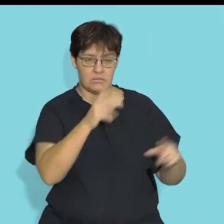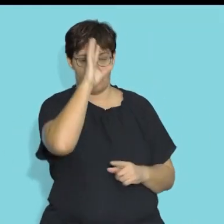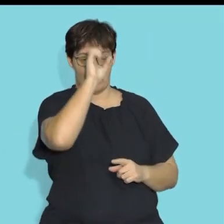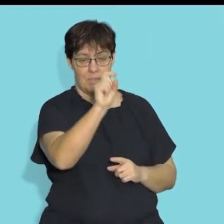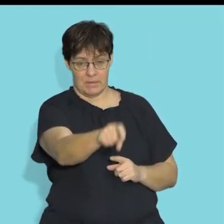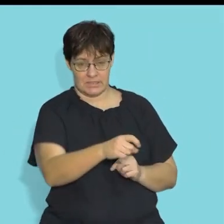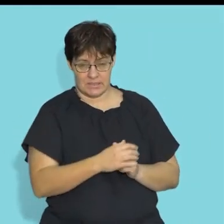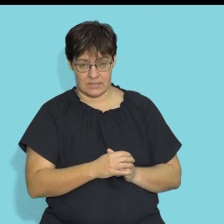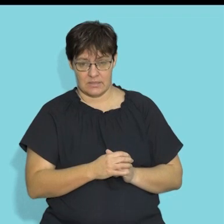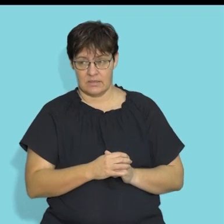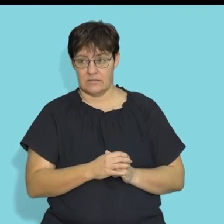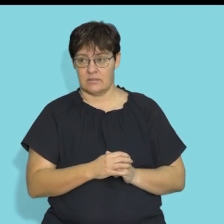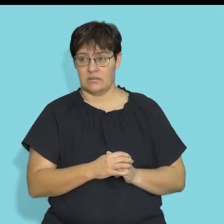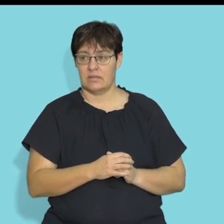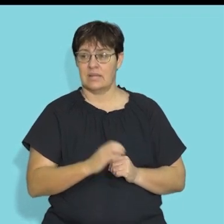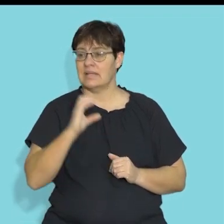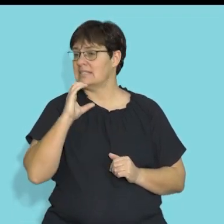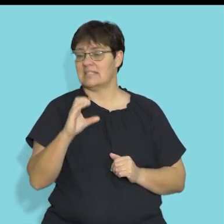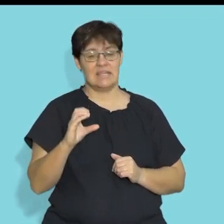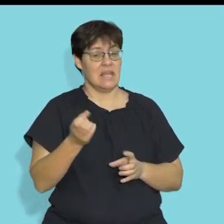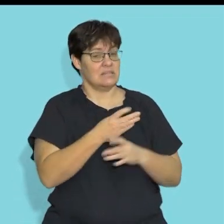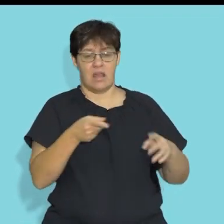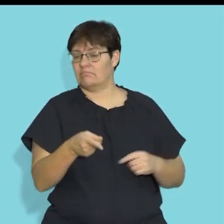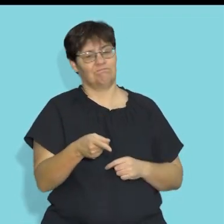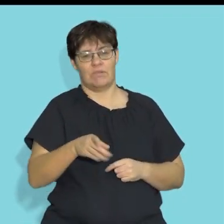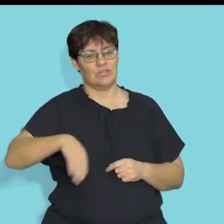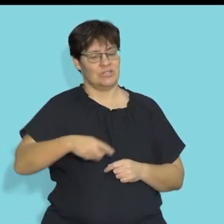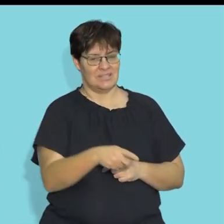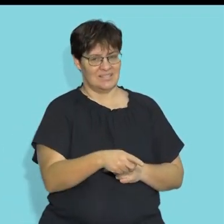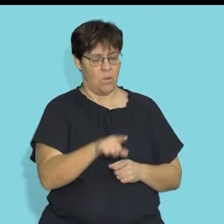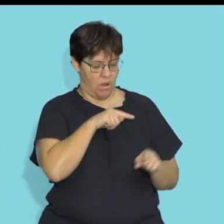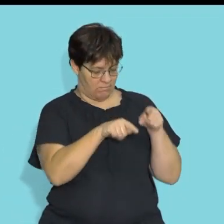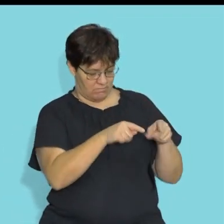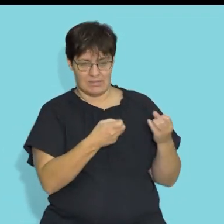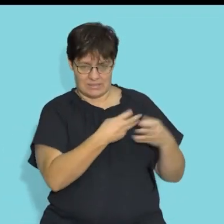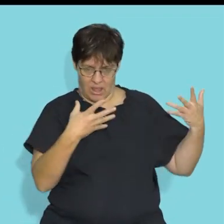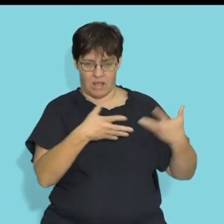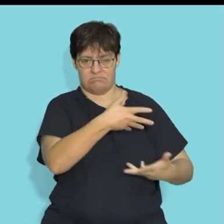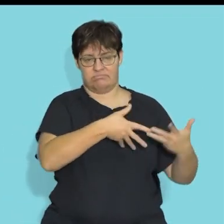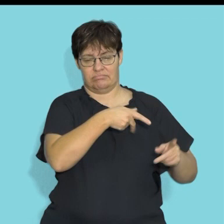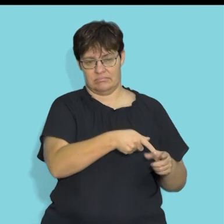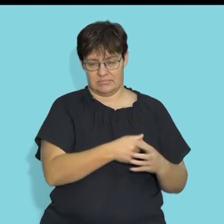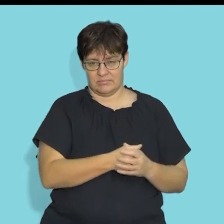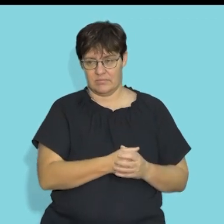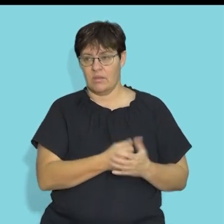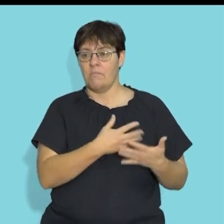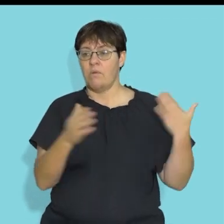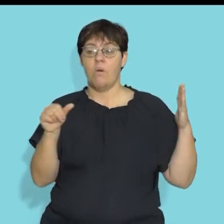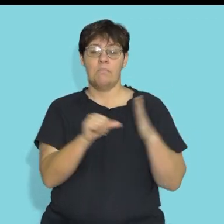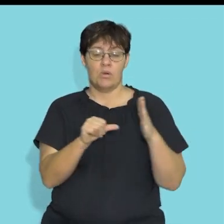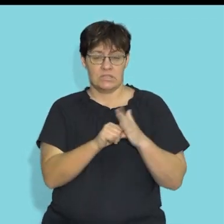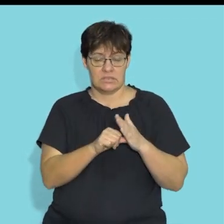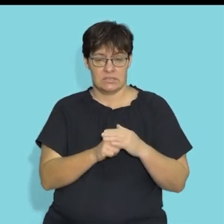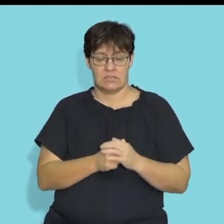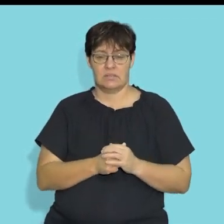to remember that there is no C at the beginning. So the first thing, the most important thing that